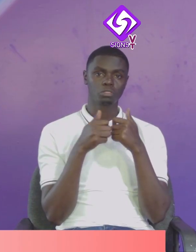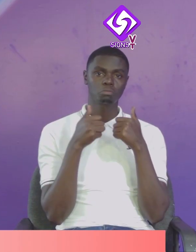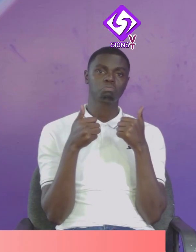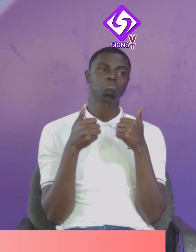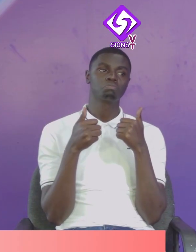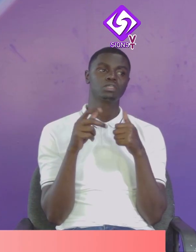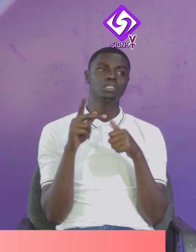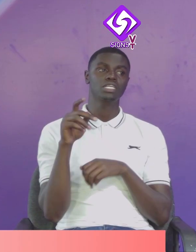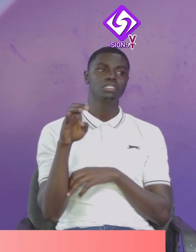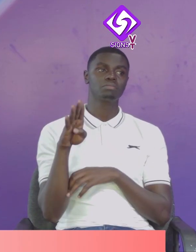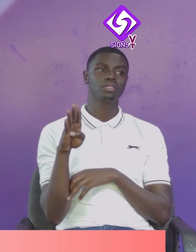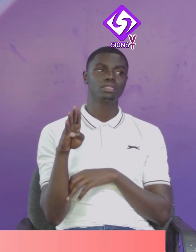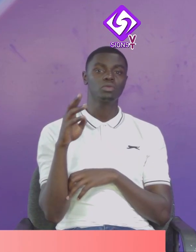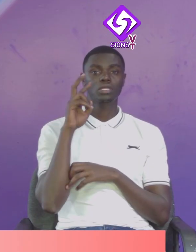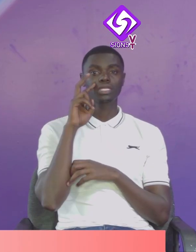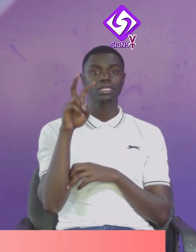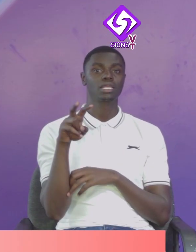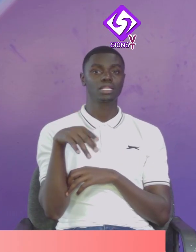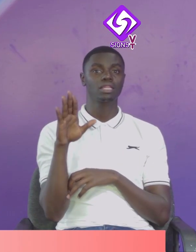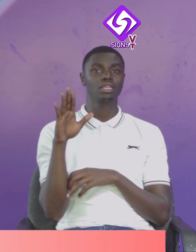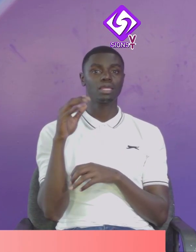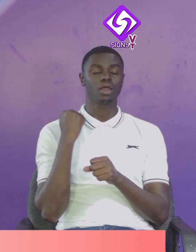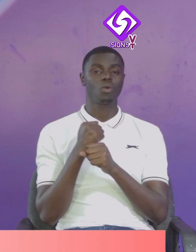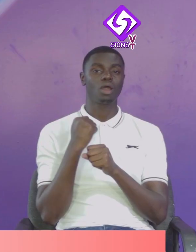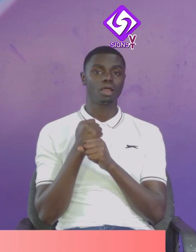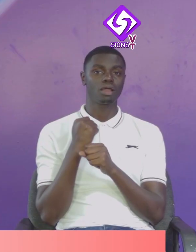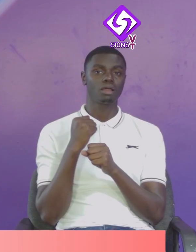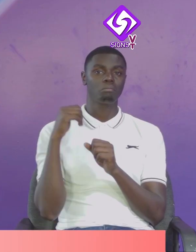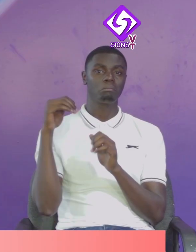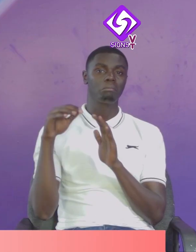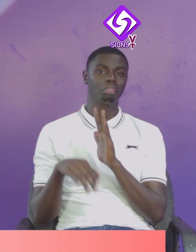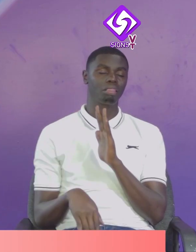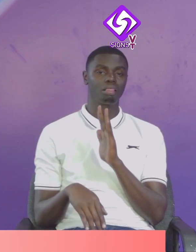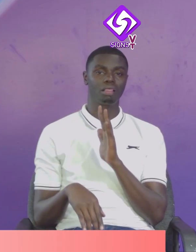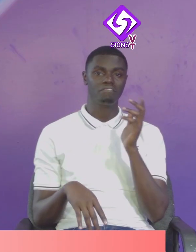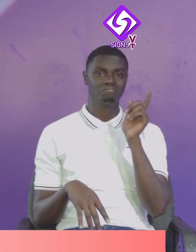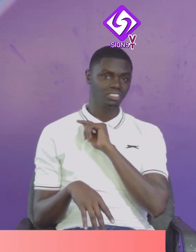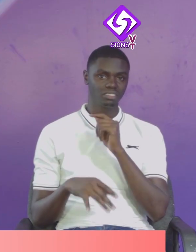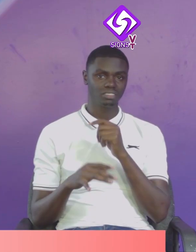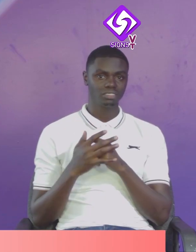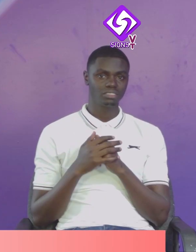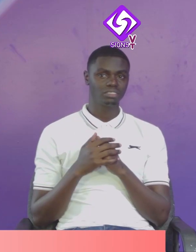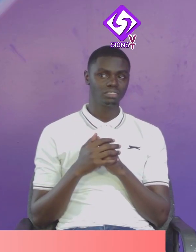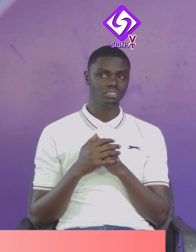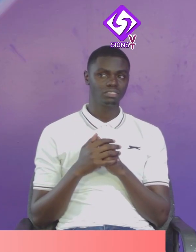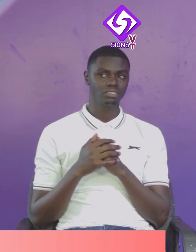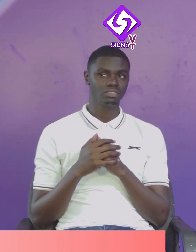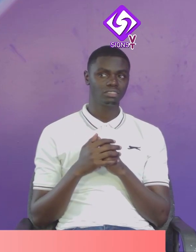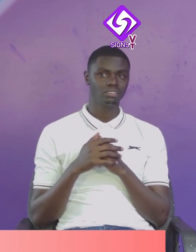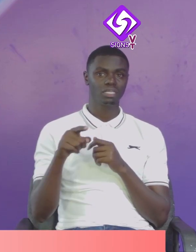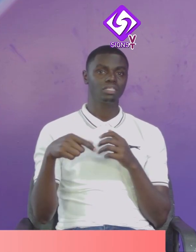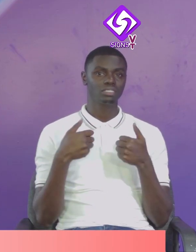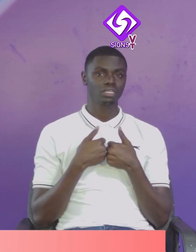Because KCB, when you look at their form has really, really dipped, as I told you earlier. Right. And in this